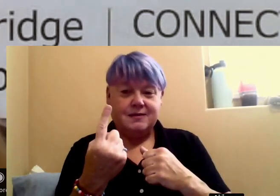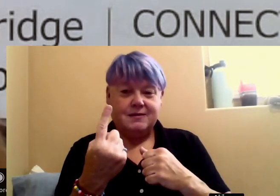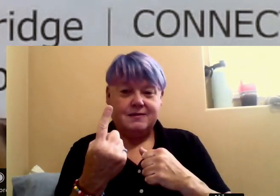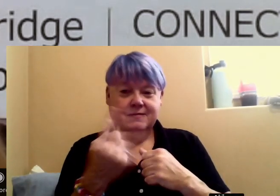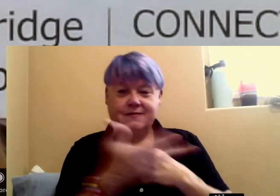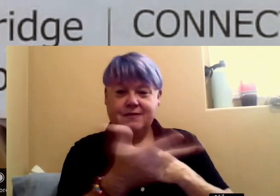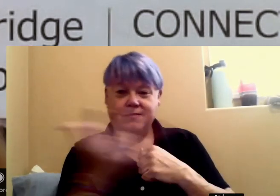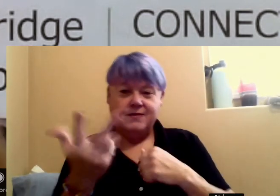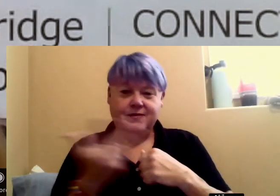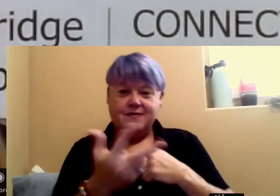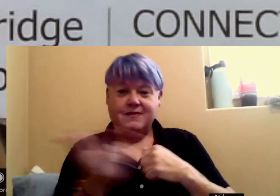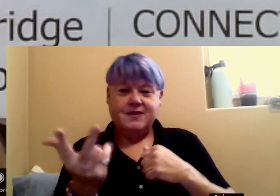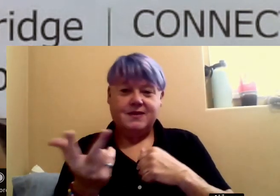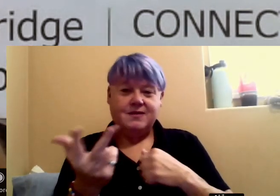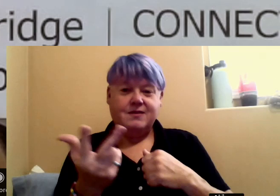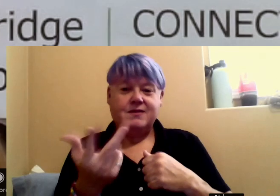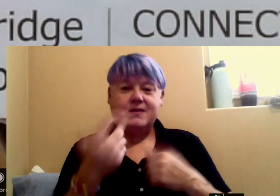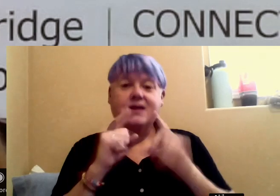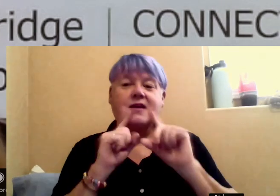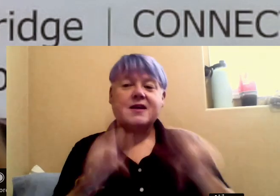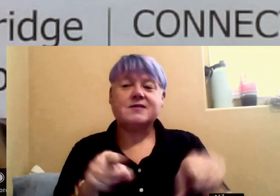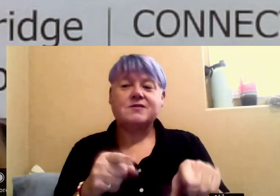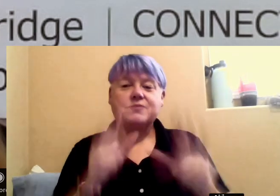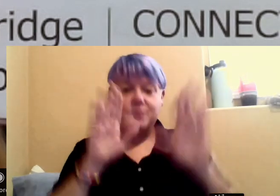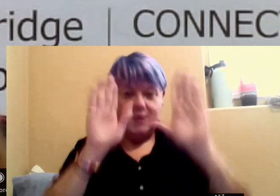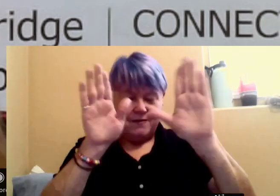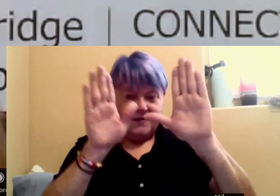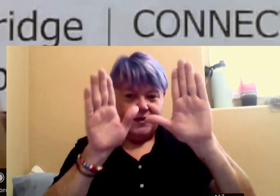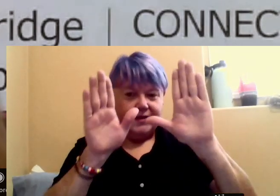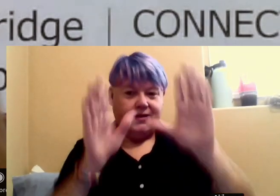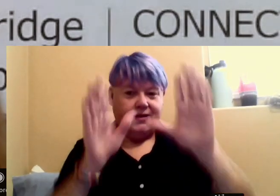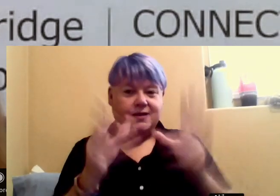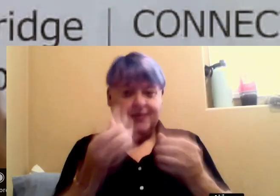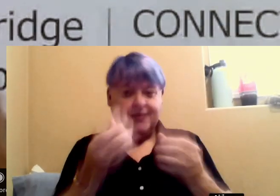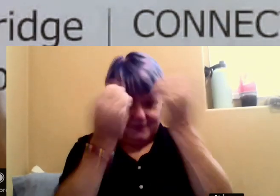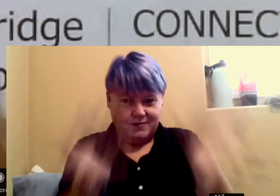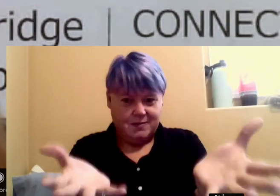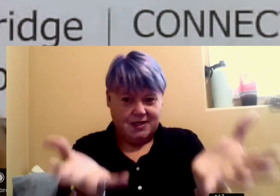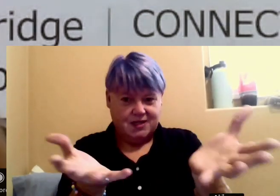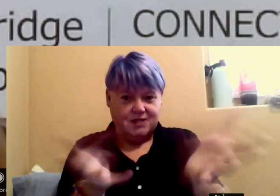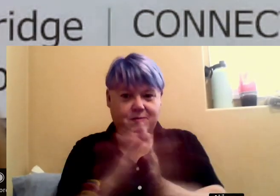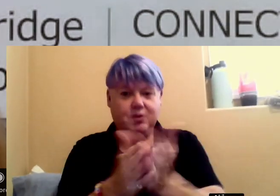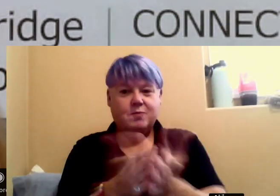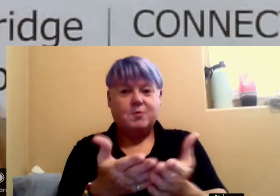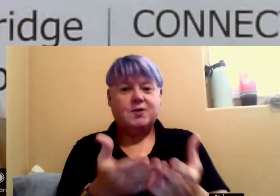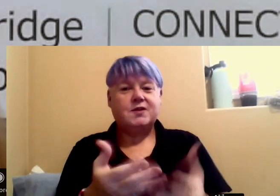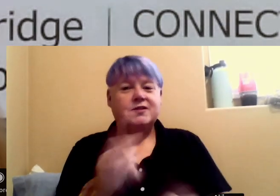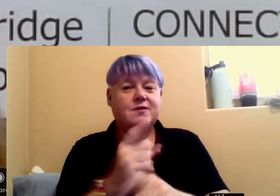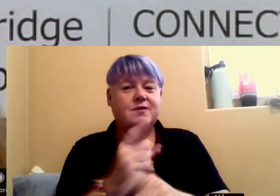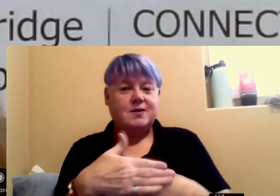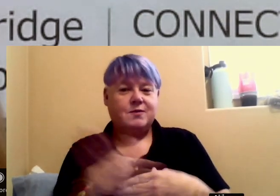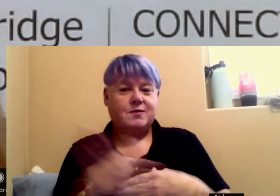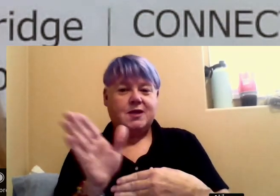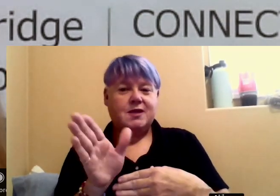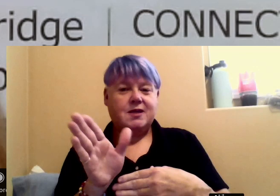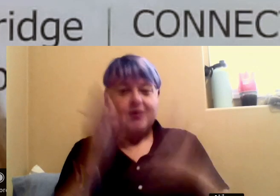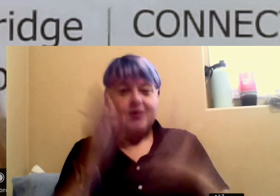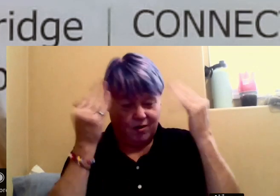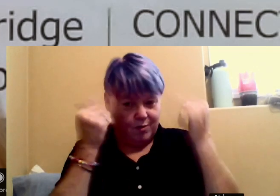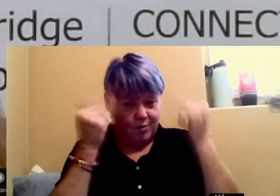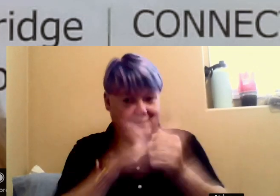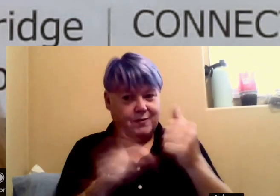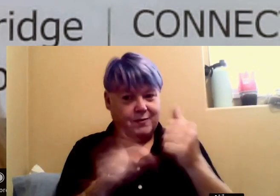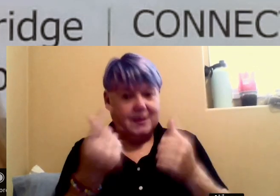the responses were so wonderful, and everybody should go out and read right away and read what's coming up as well. So I hope everybody has a great rest